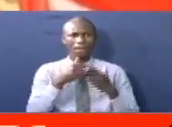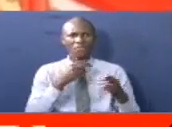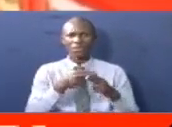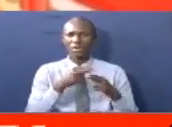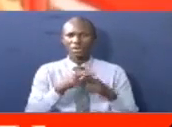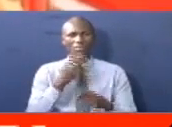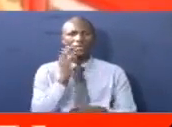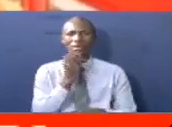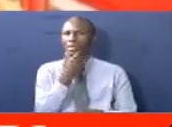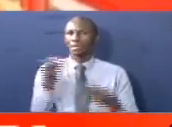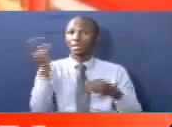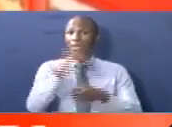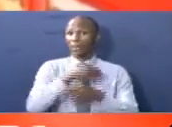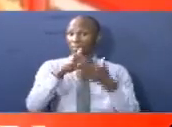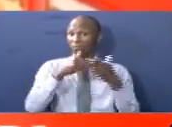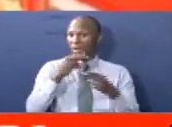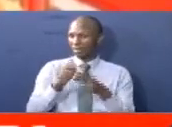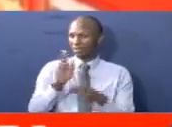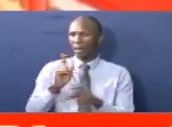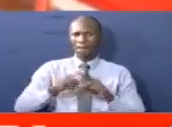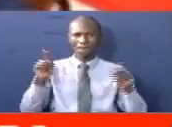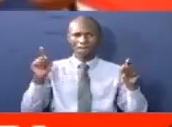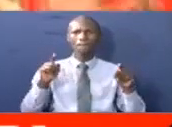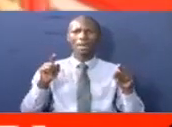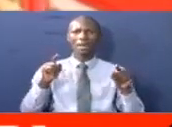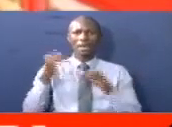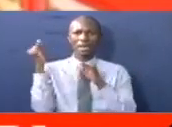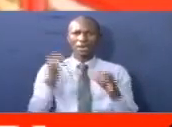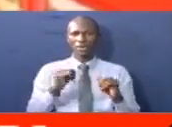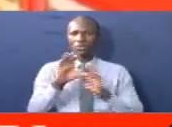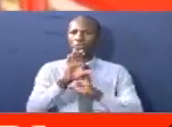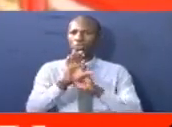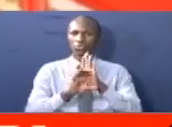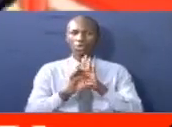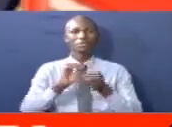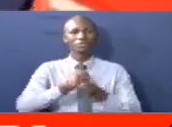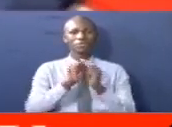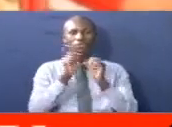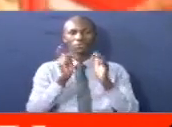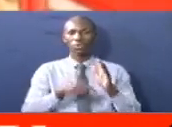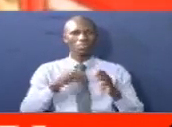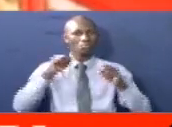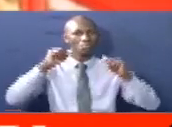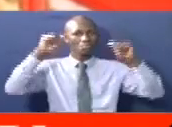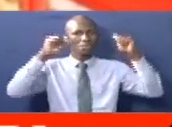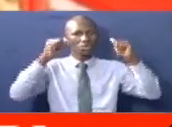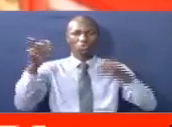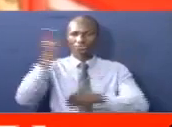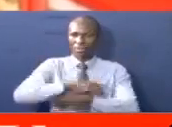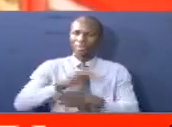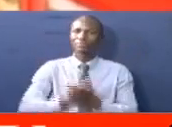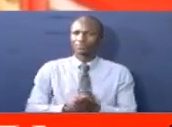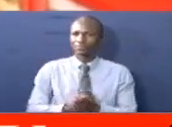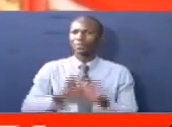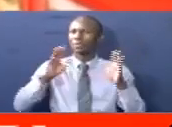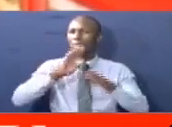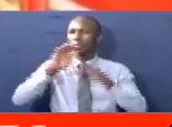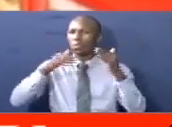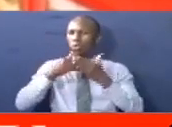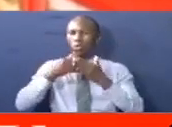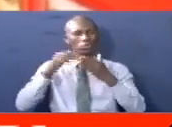Day, but during the new constitution, it was converted to Mashujaa Day to celebrate all